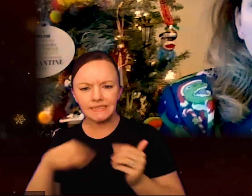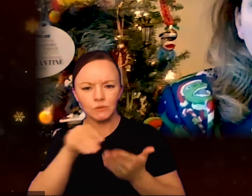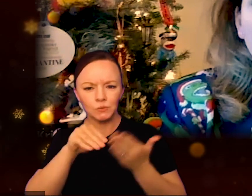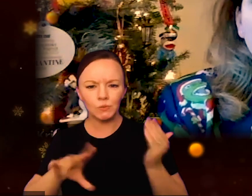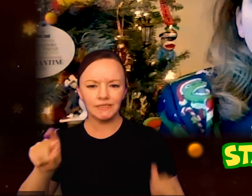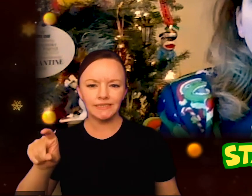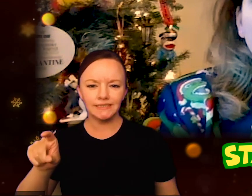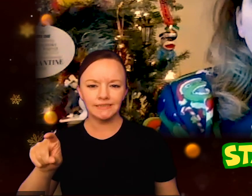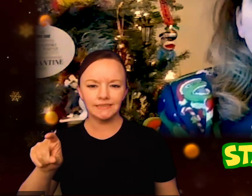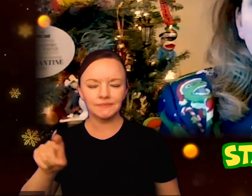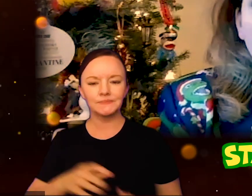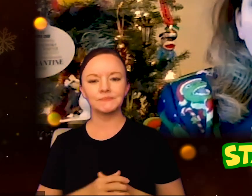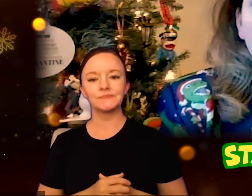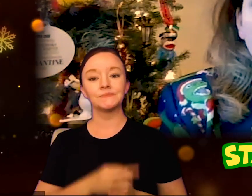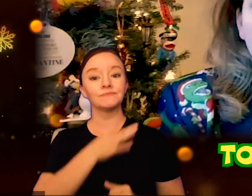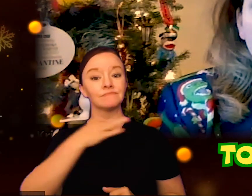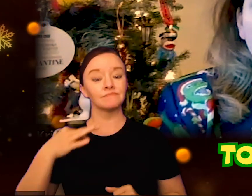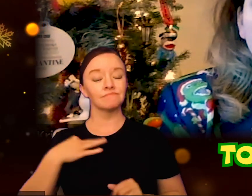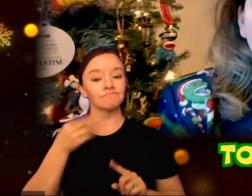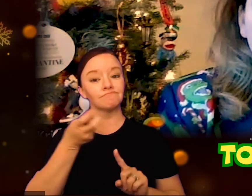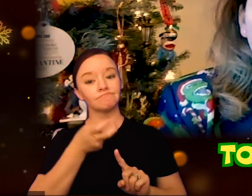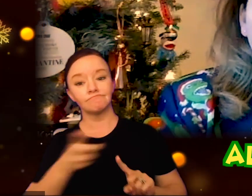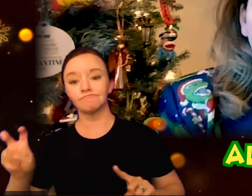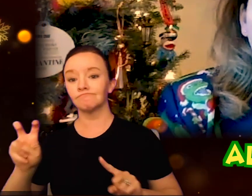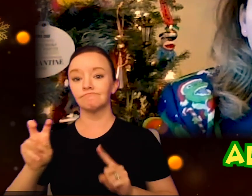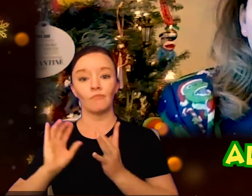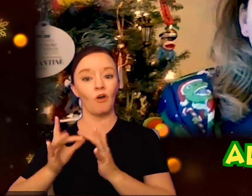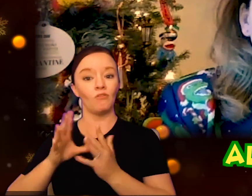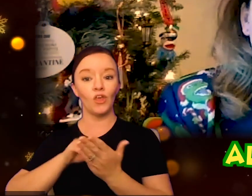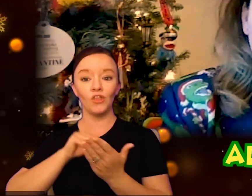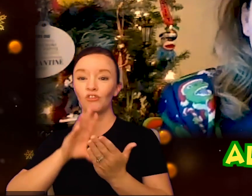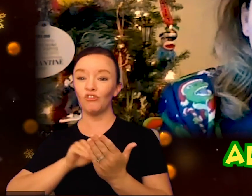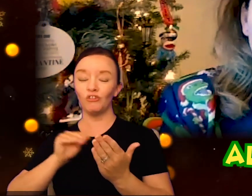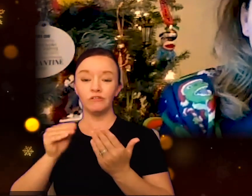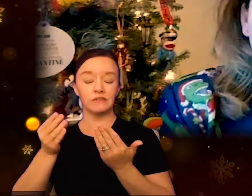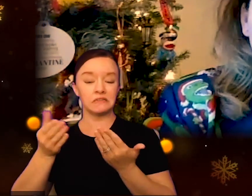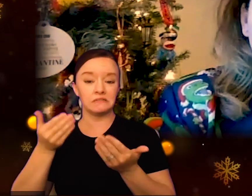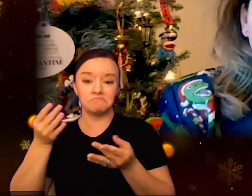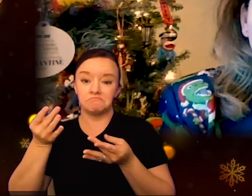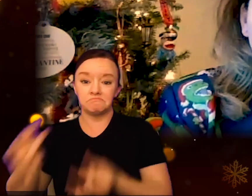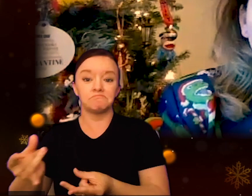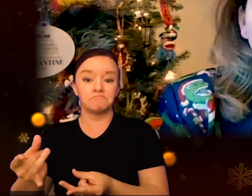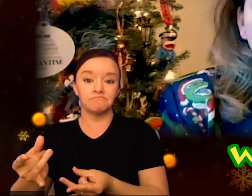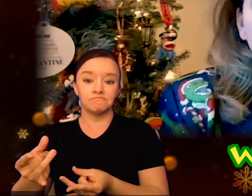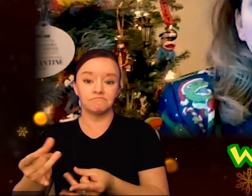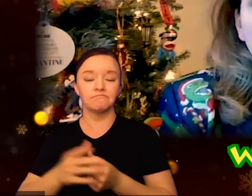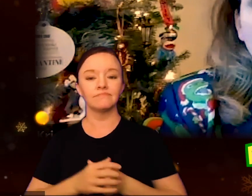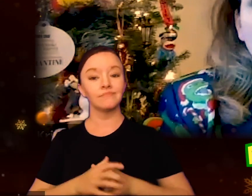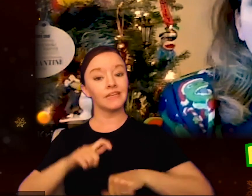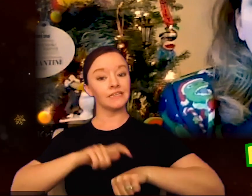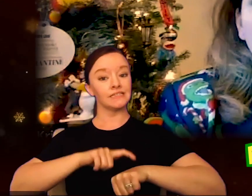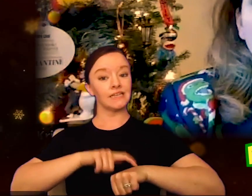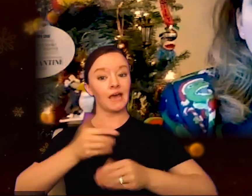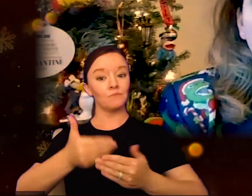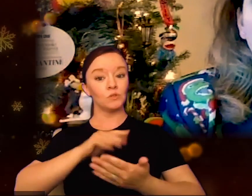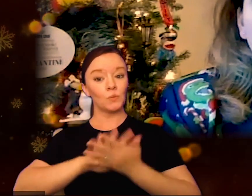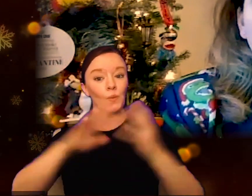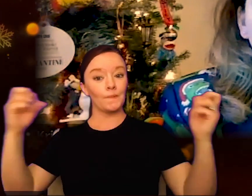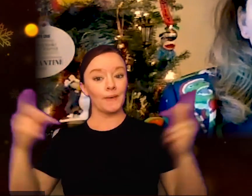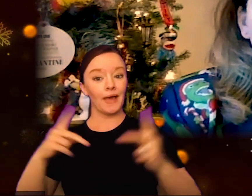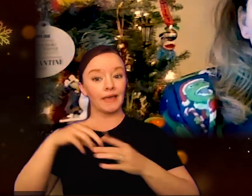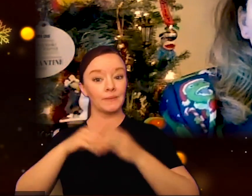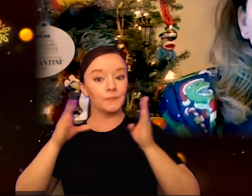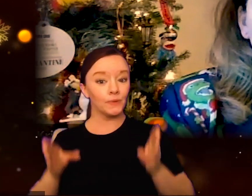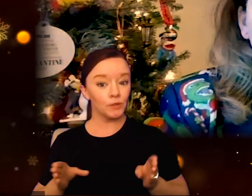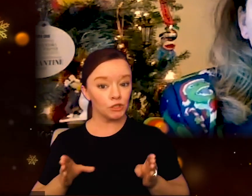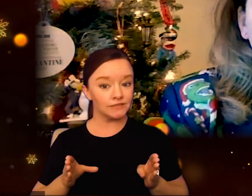students. Staff transitioned to online learning almost seamlessly. When it was time for preschool to